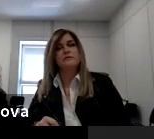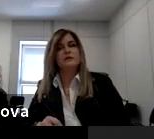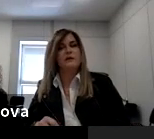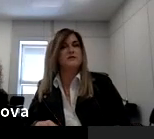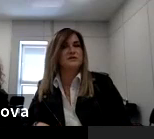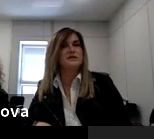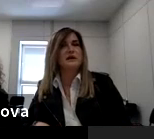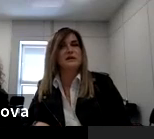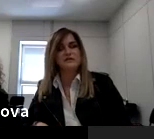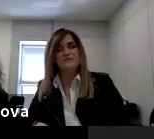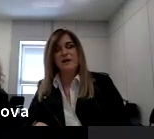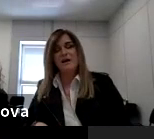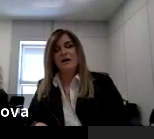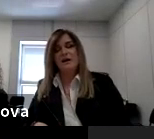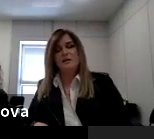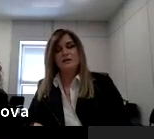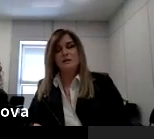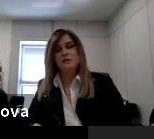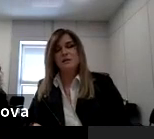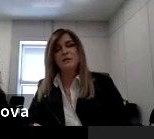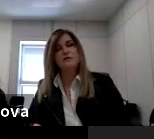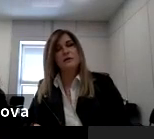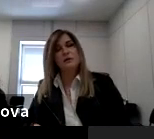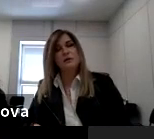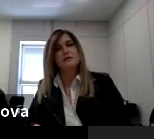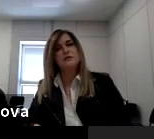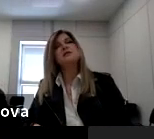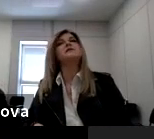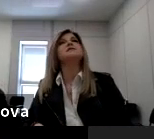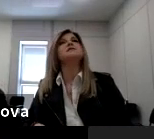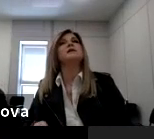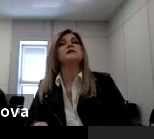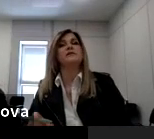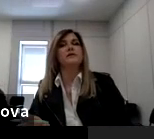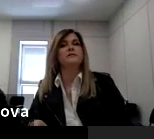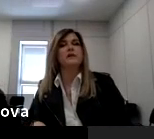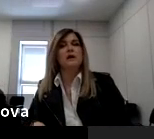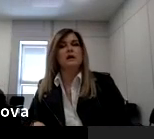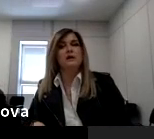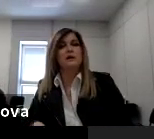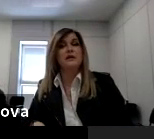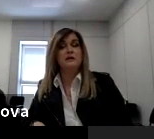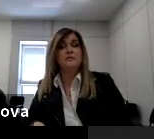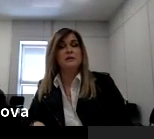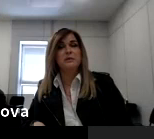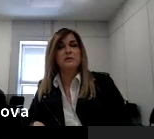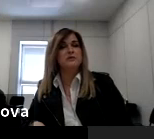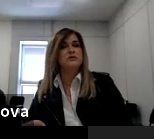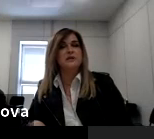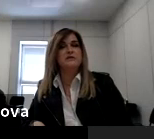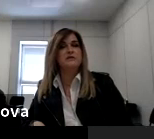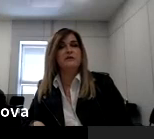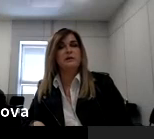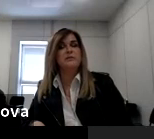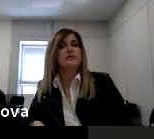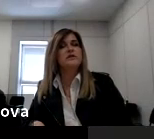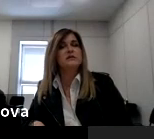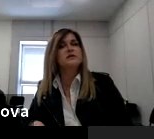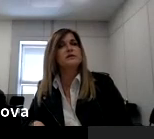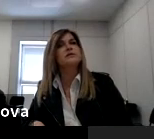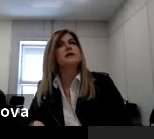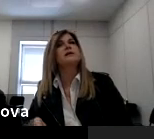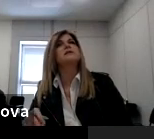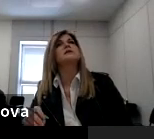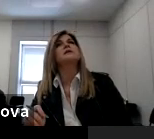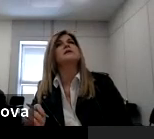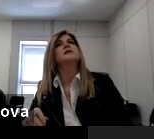use, thanks to these guys. And some part of our R&D, these are the very young people, 25, maybe 30